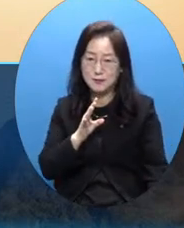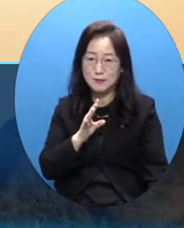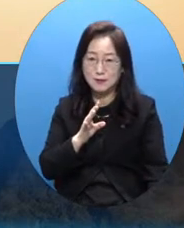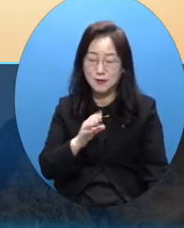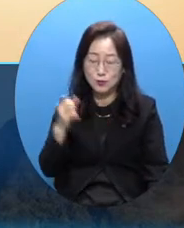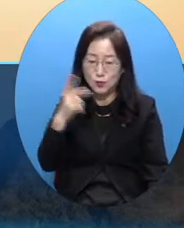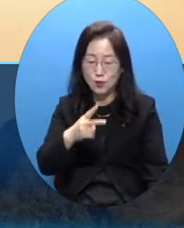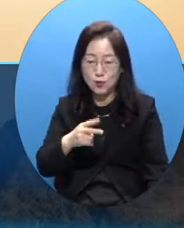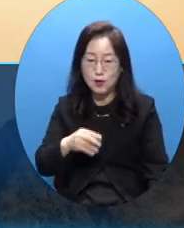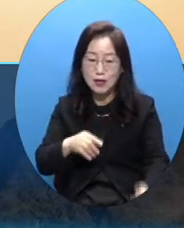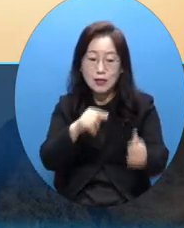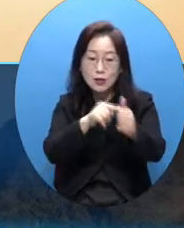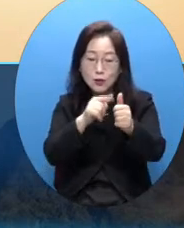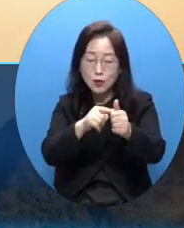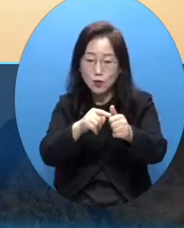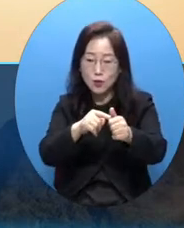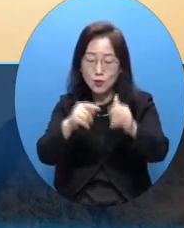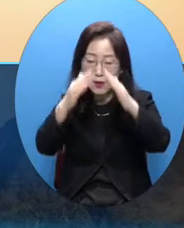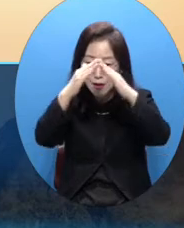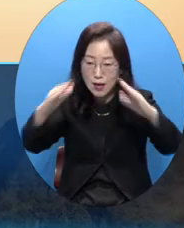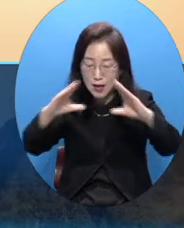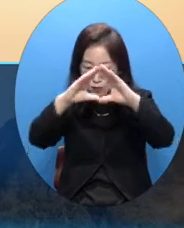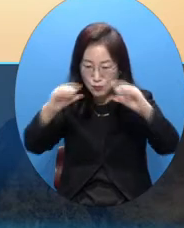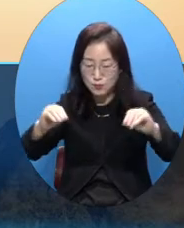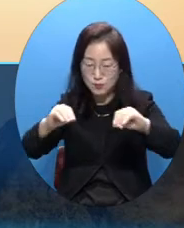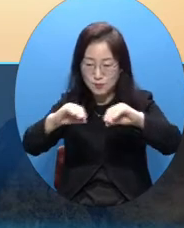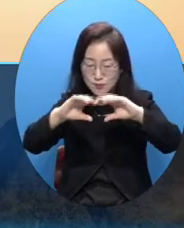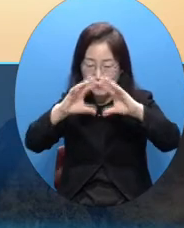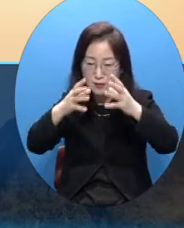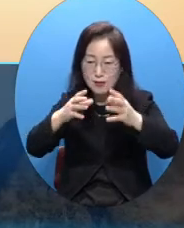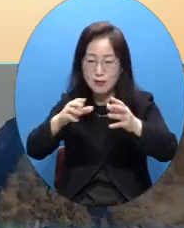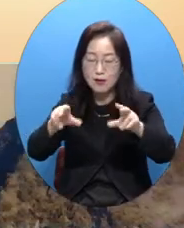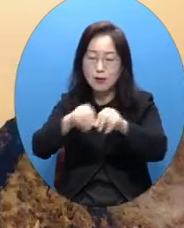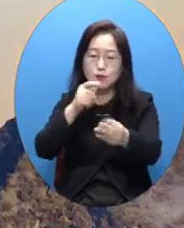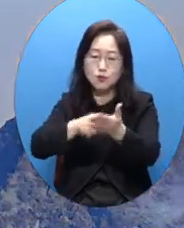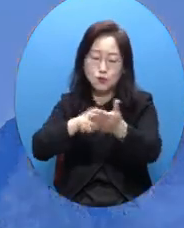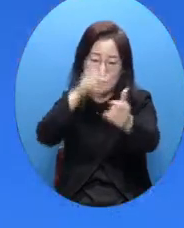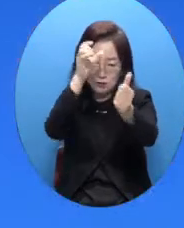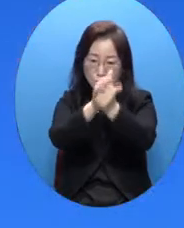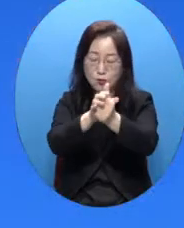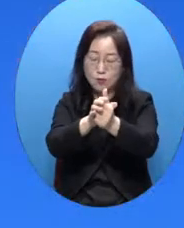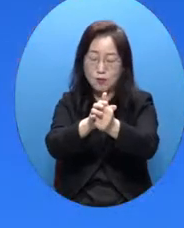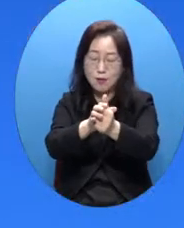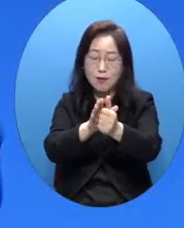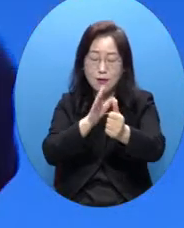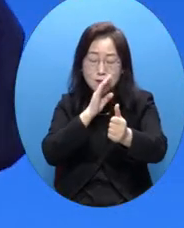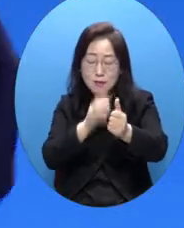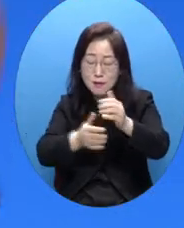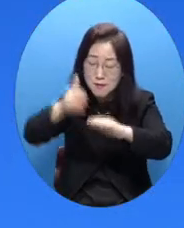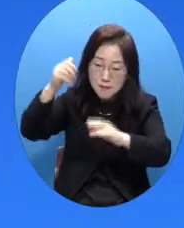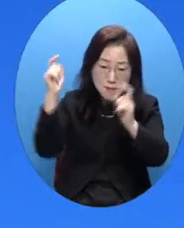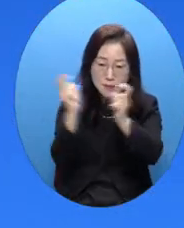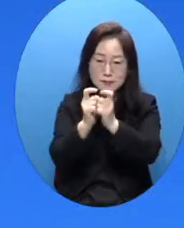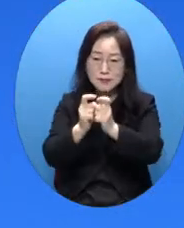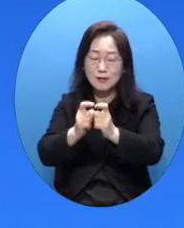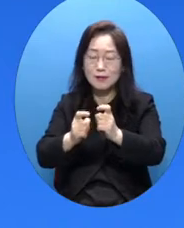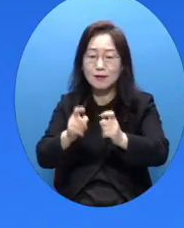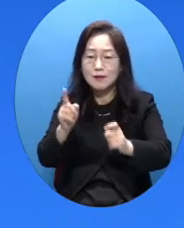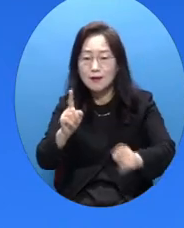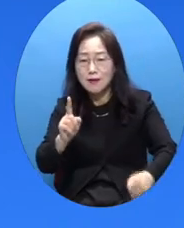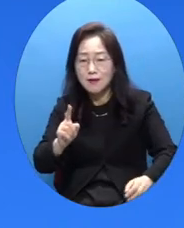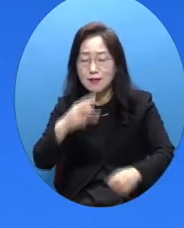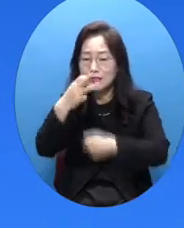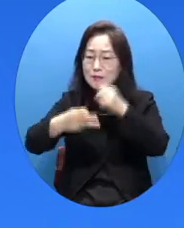my people are to submit your orders only with respect to the throne will I be greater than you so Pharaoh said to Joseph